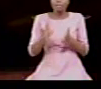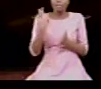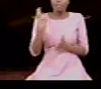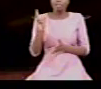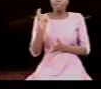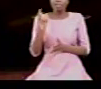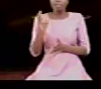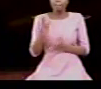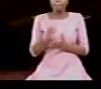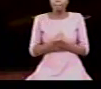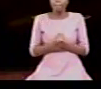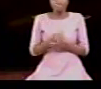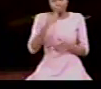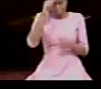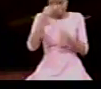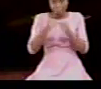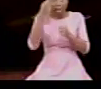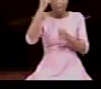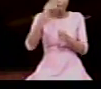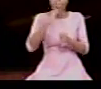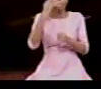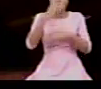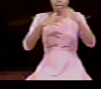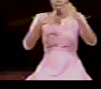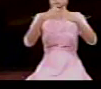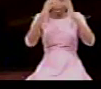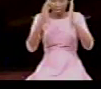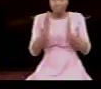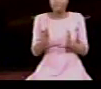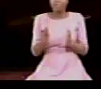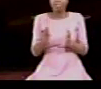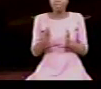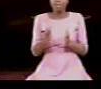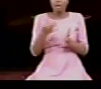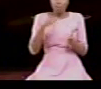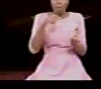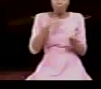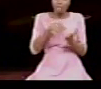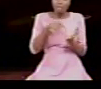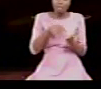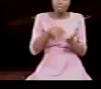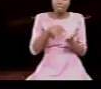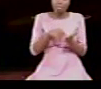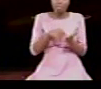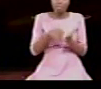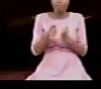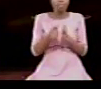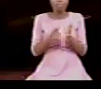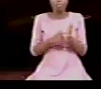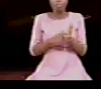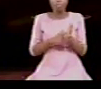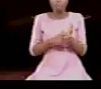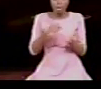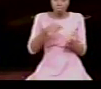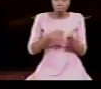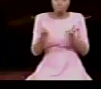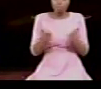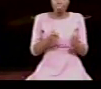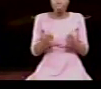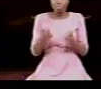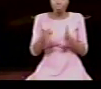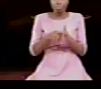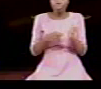17, remember God is the architect. He's the initial architect of this law, this rule